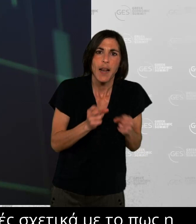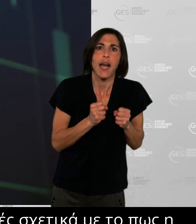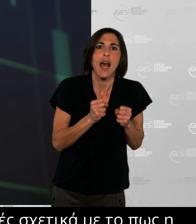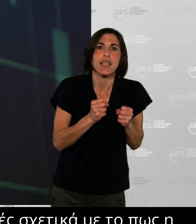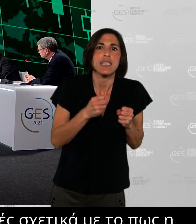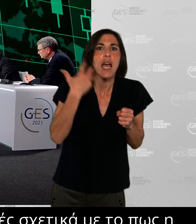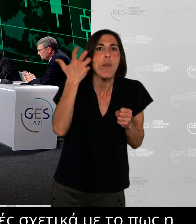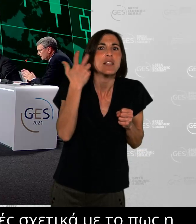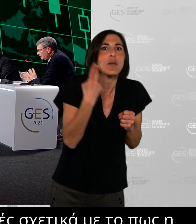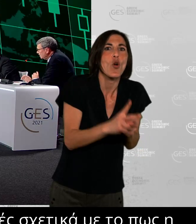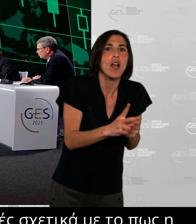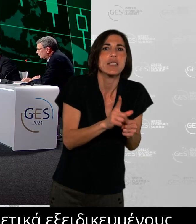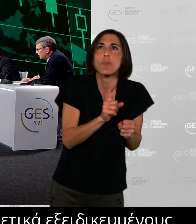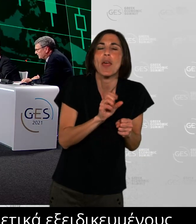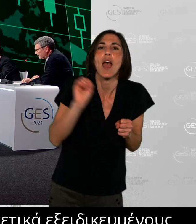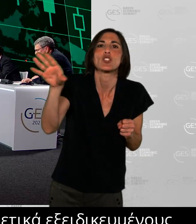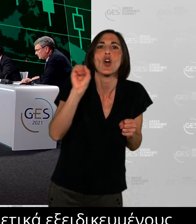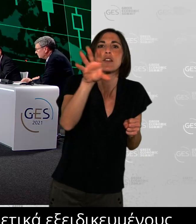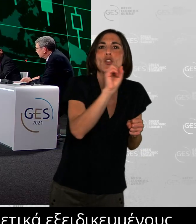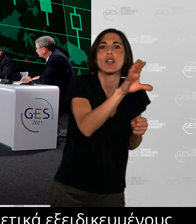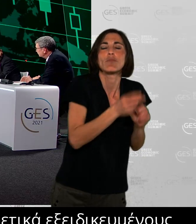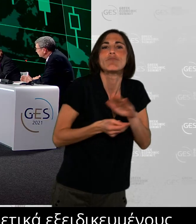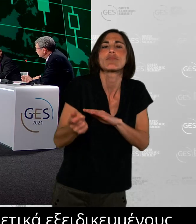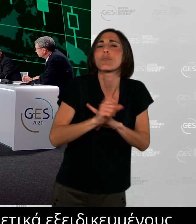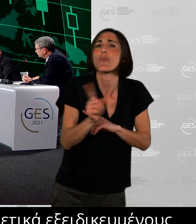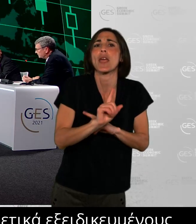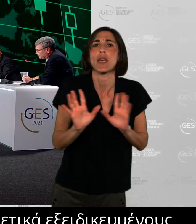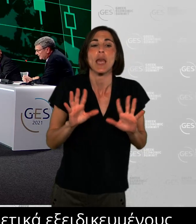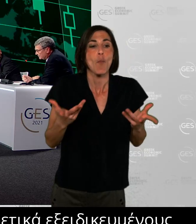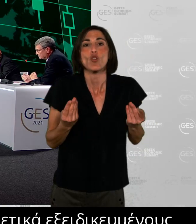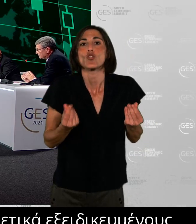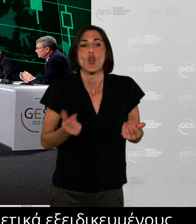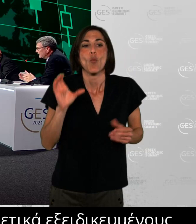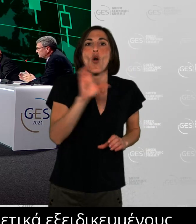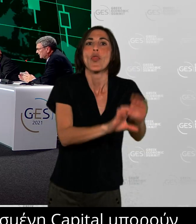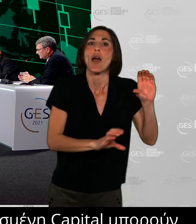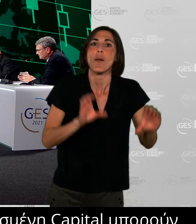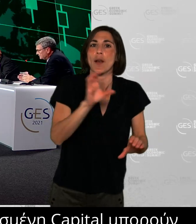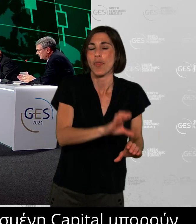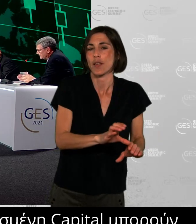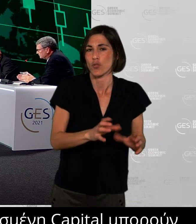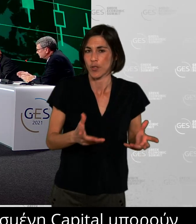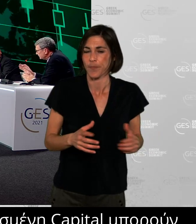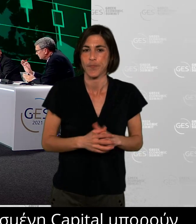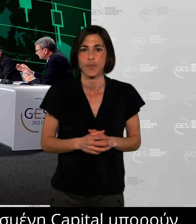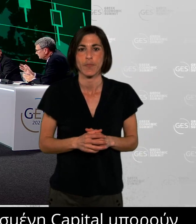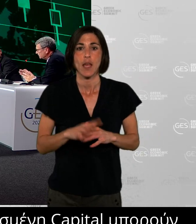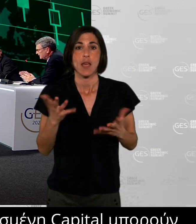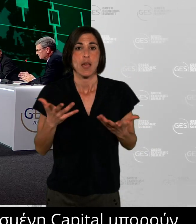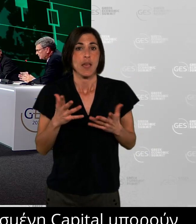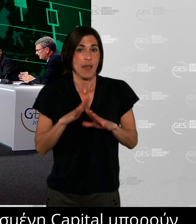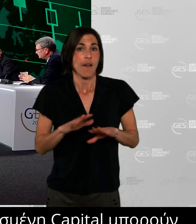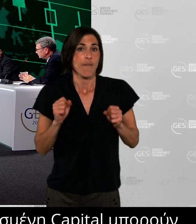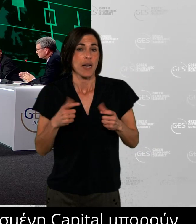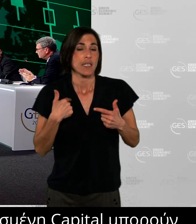and innovation? Well, I think based on my experience, if you were to follow the US model, the general principle